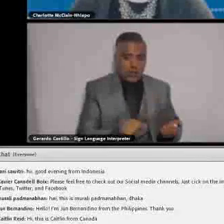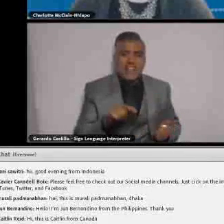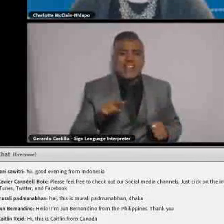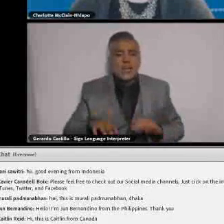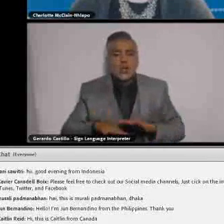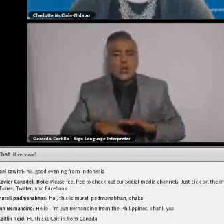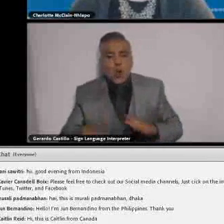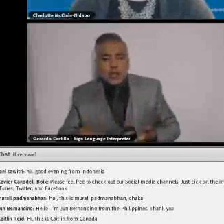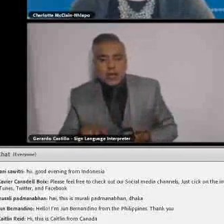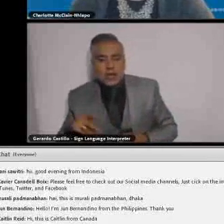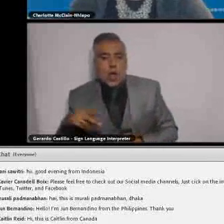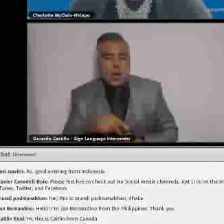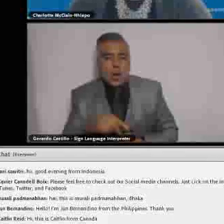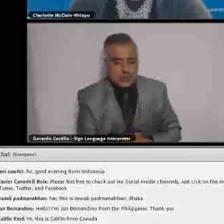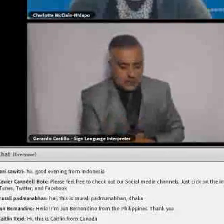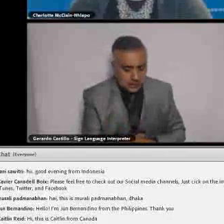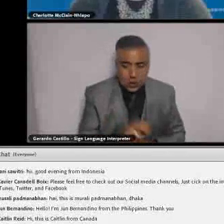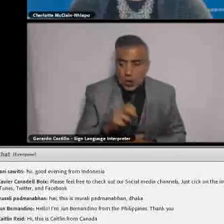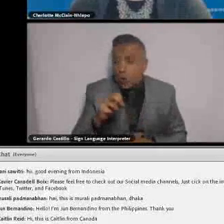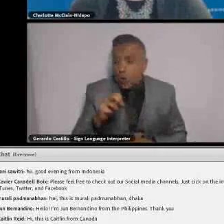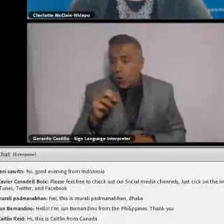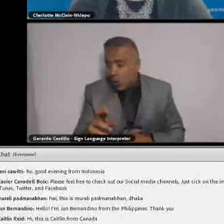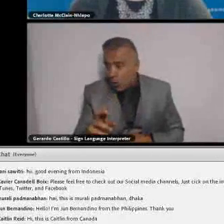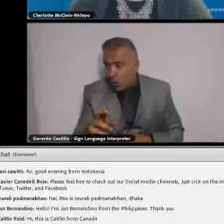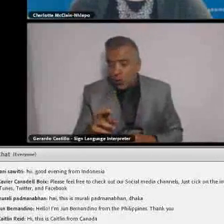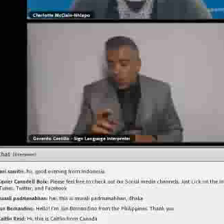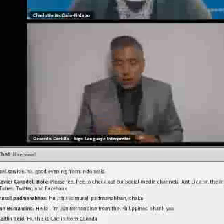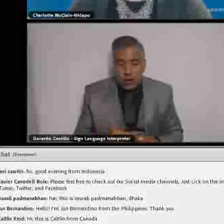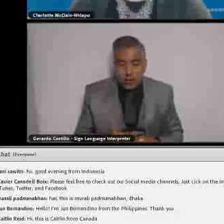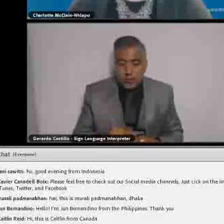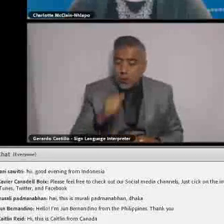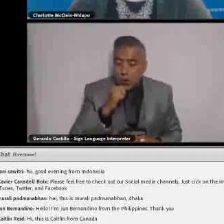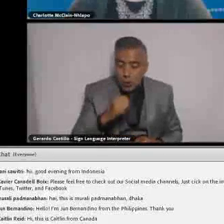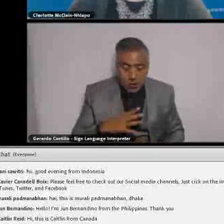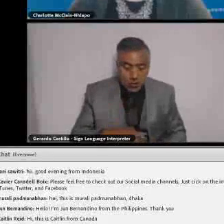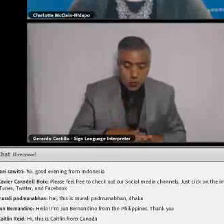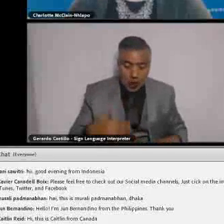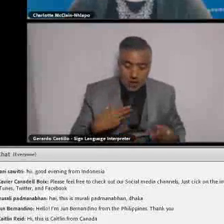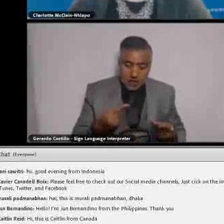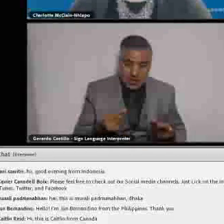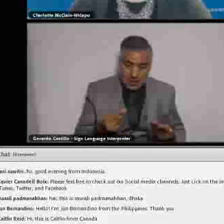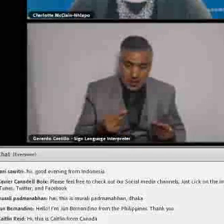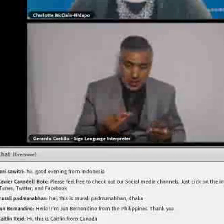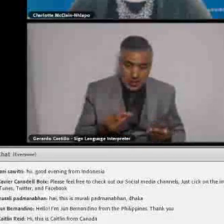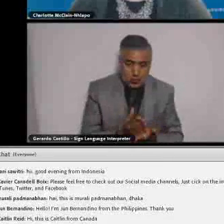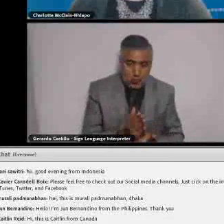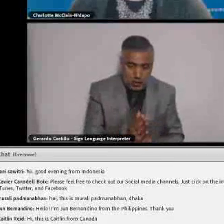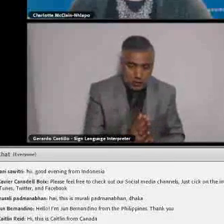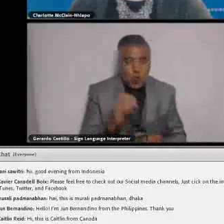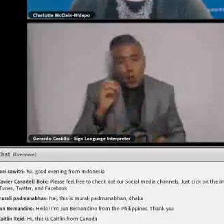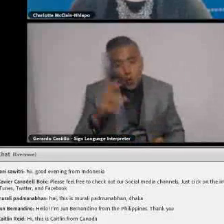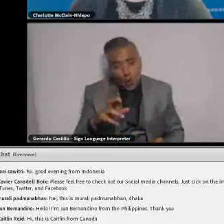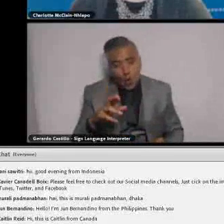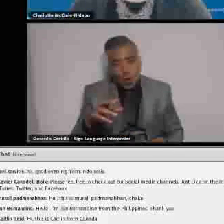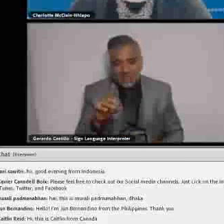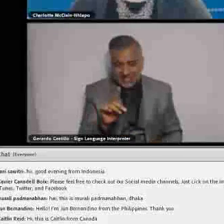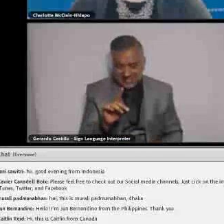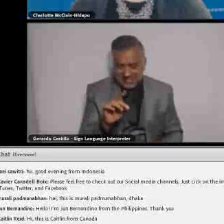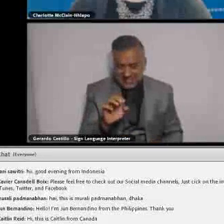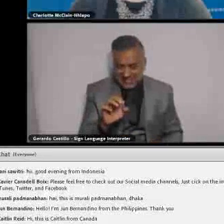get compensated. Or many times women don't have land rights or don't get the deed to the house, so they don't